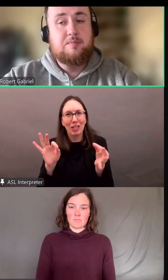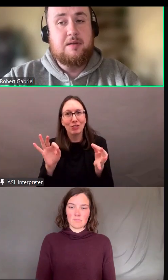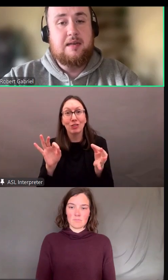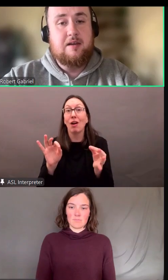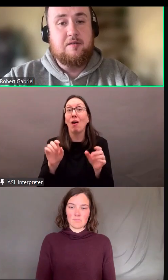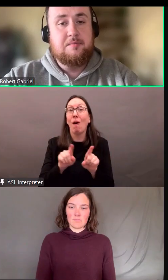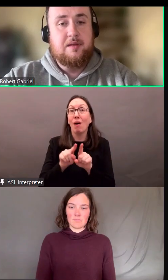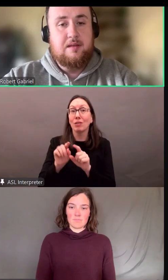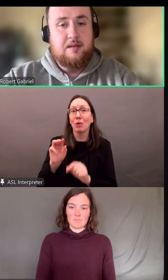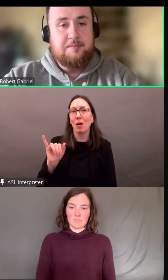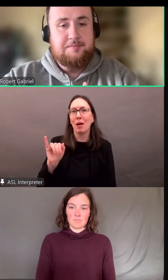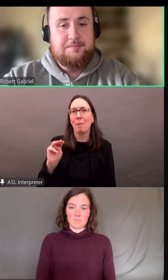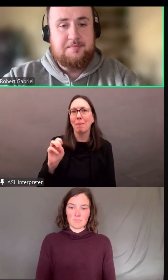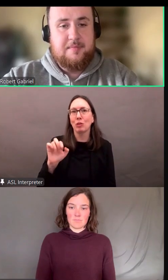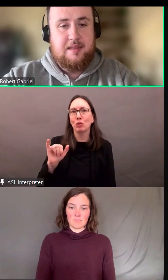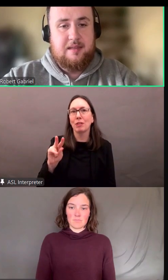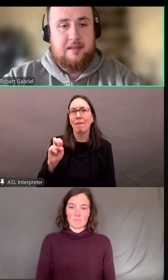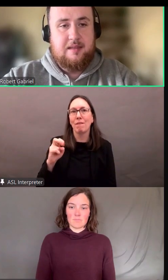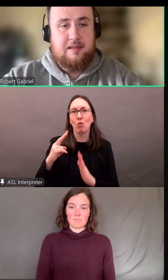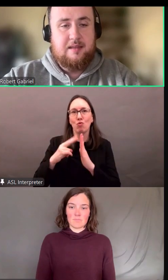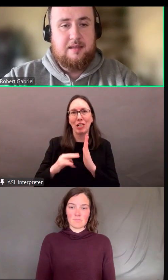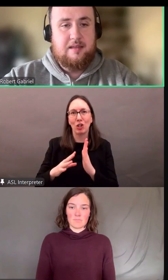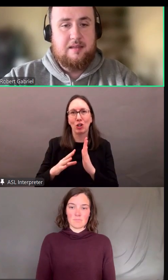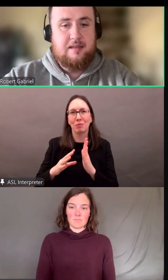this button here.